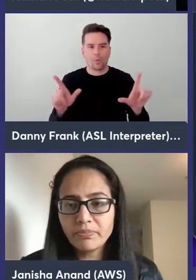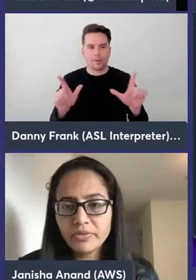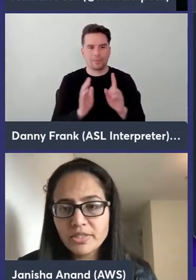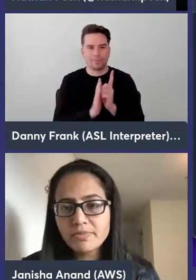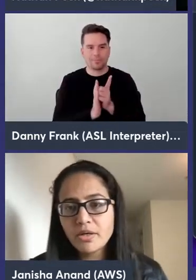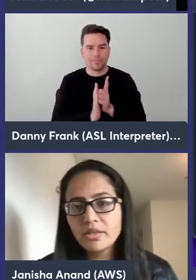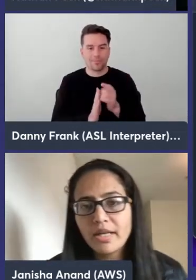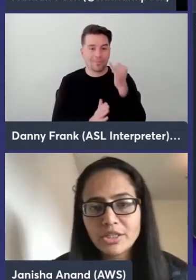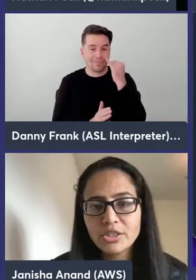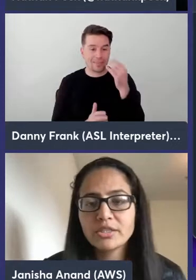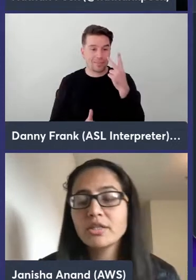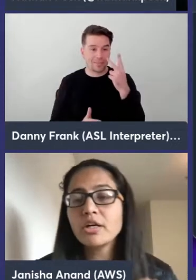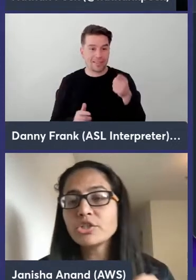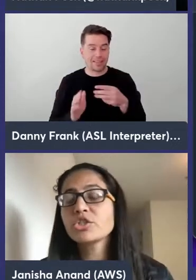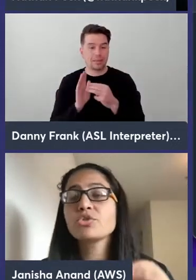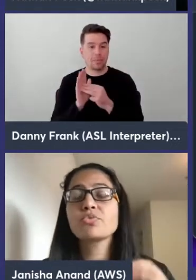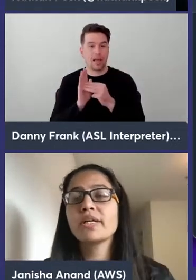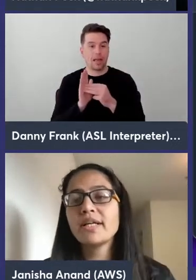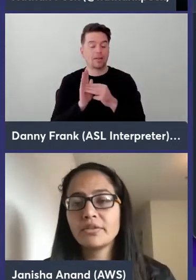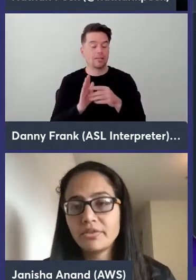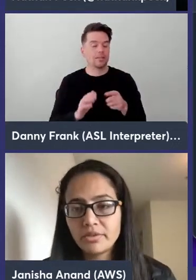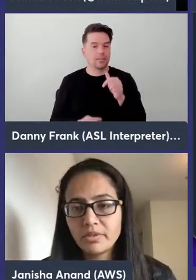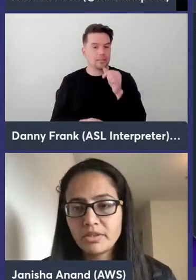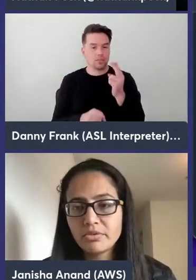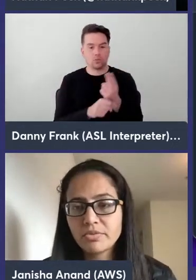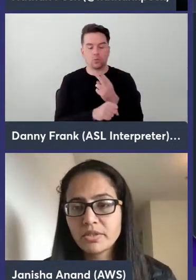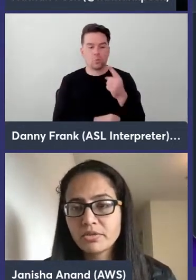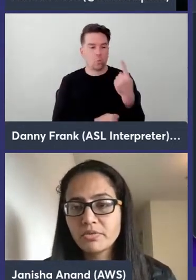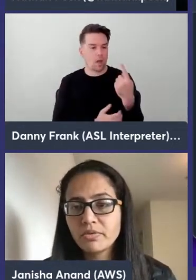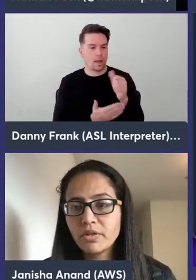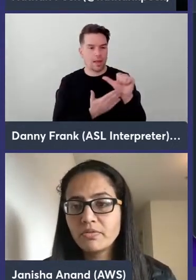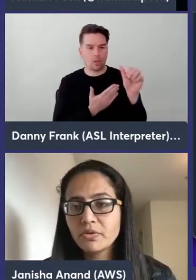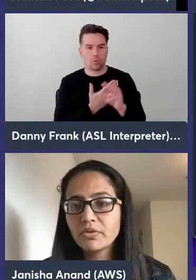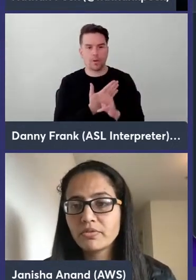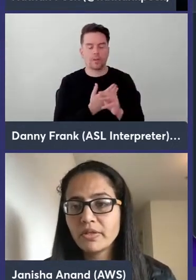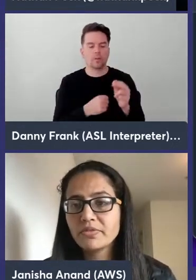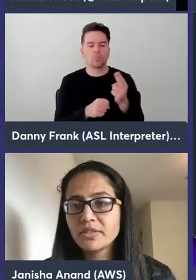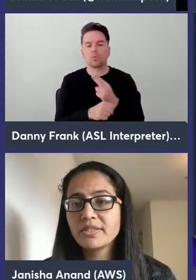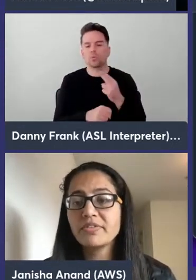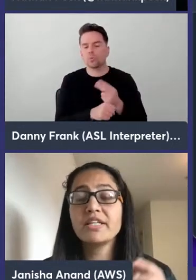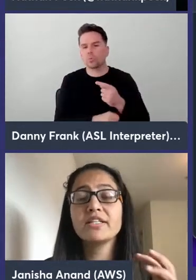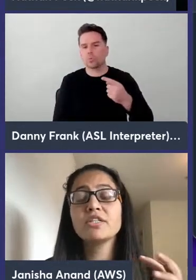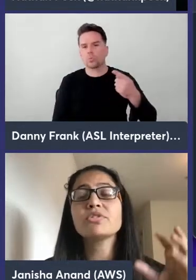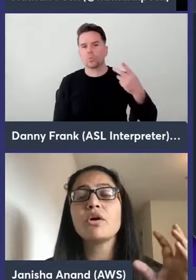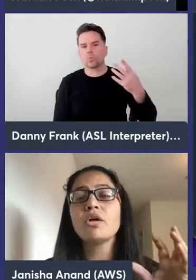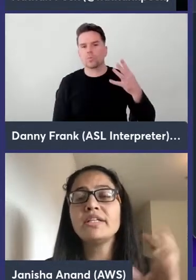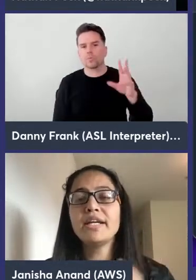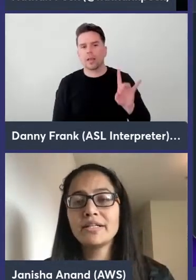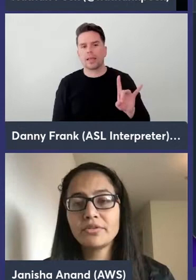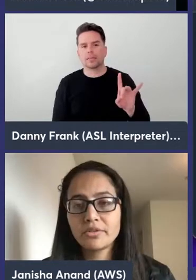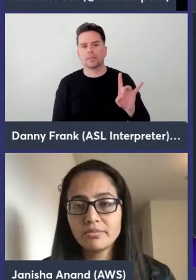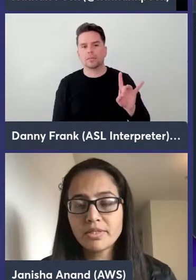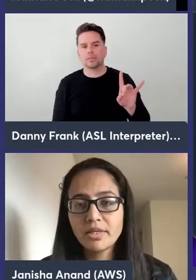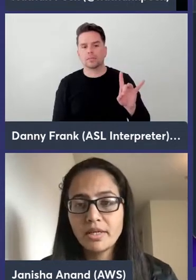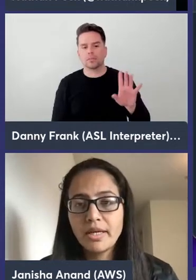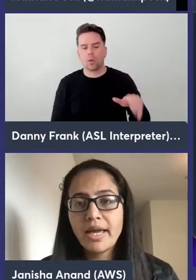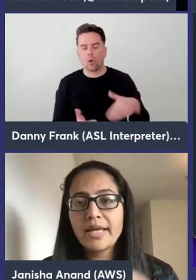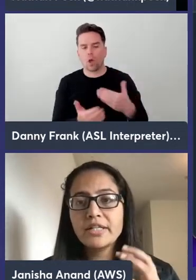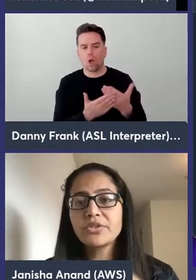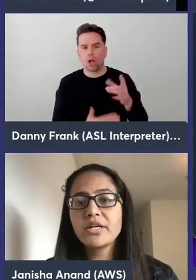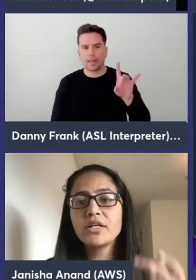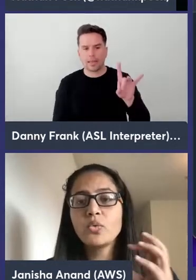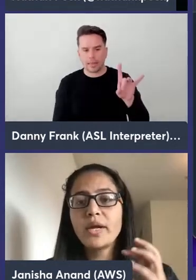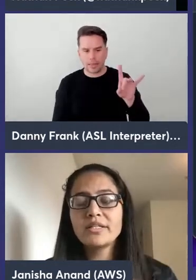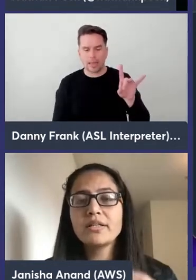model actually did not just use one algorithm. It used 1, 2, 3, 4, 5, 6, 7, 8. It used all the 8 algorithms, and